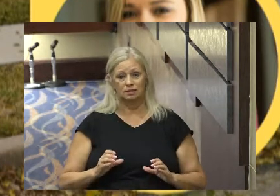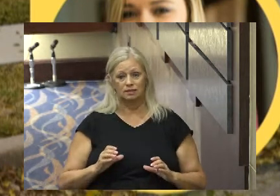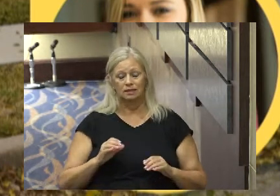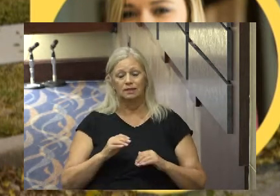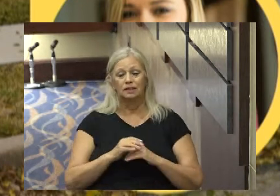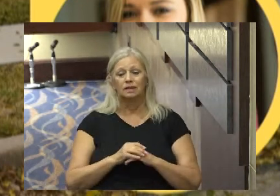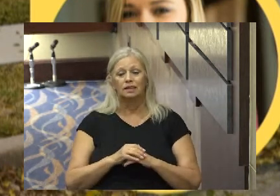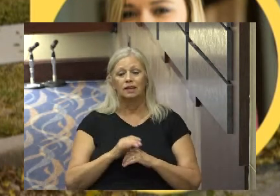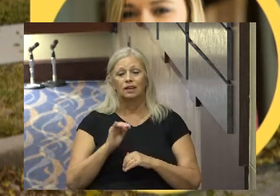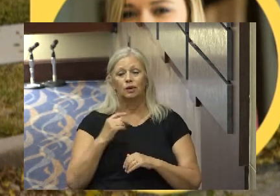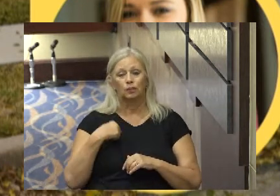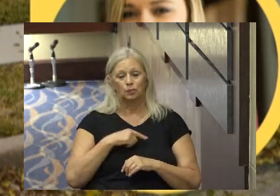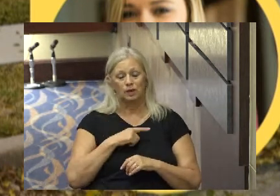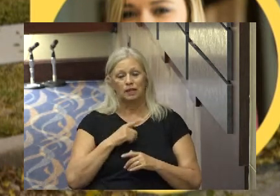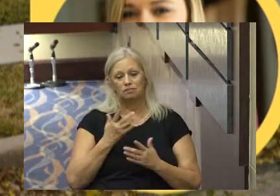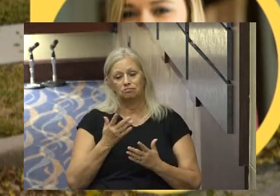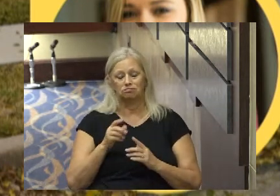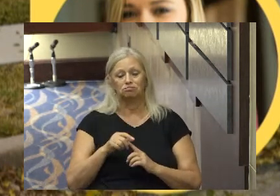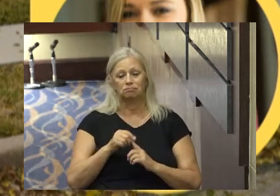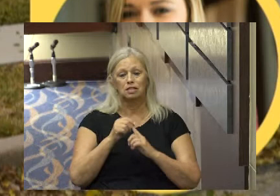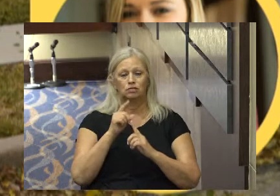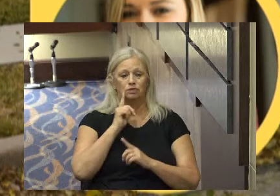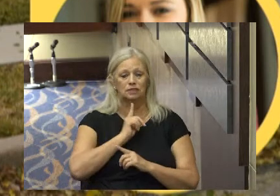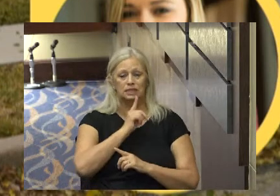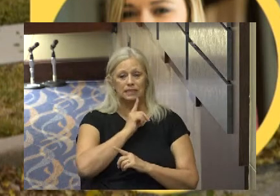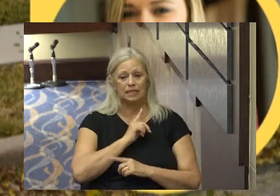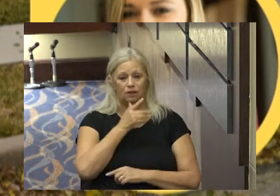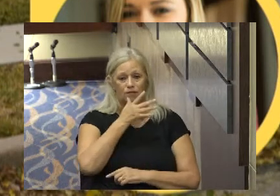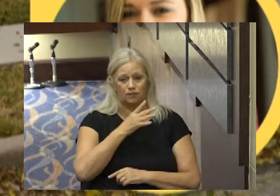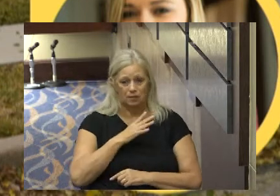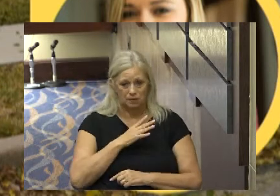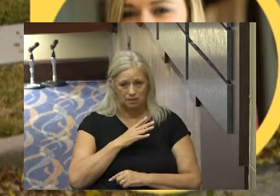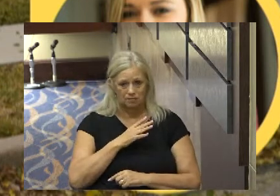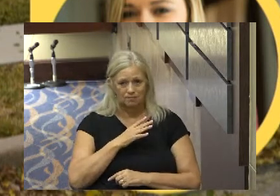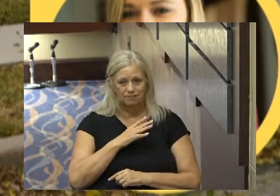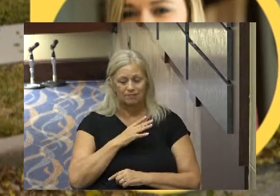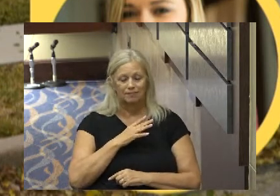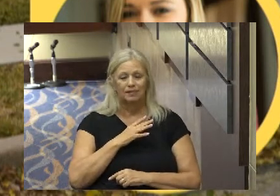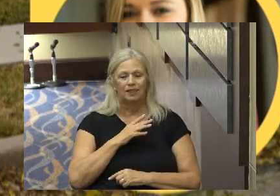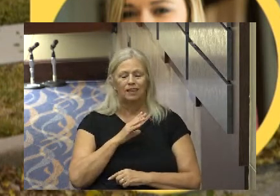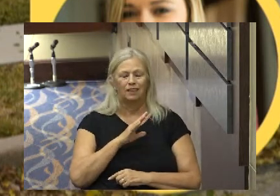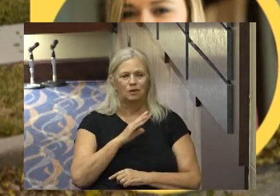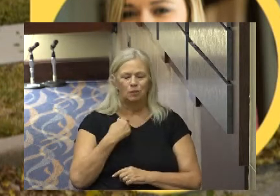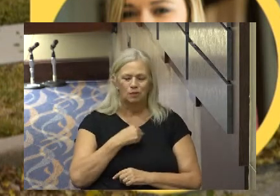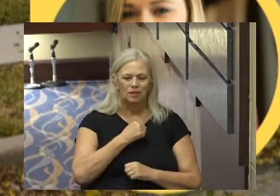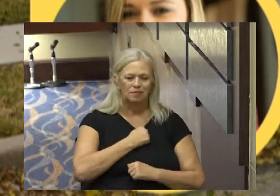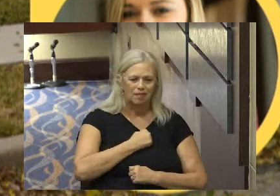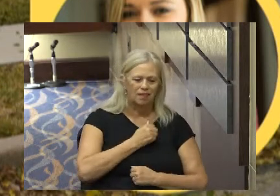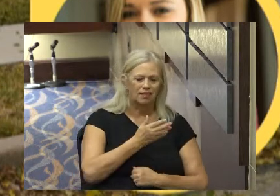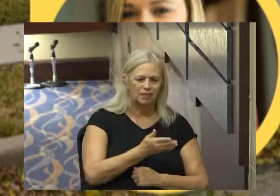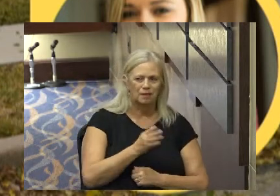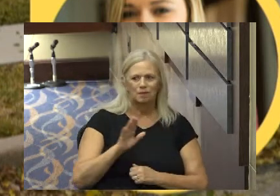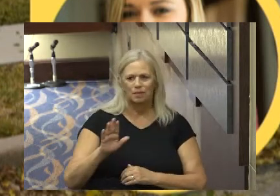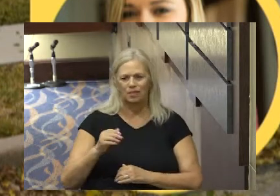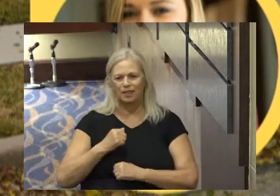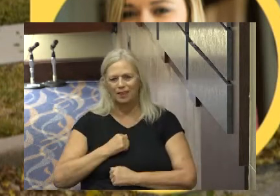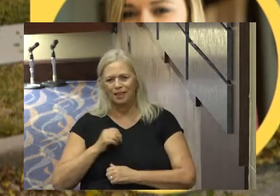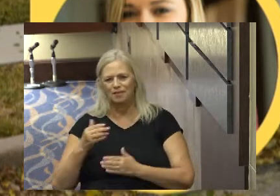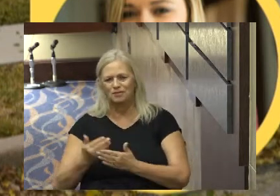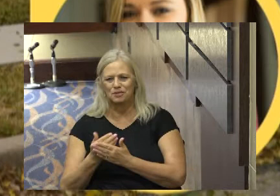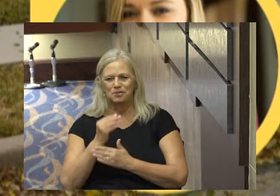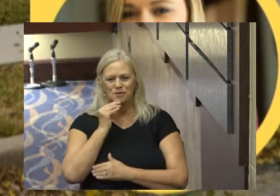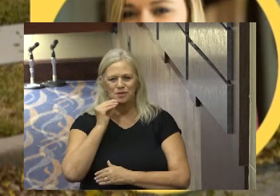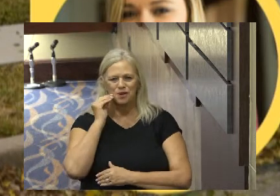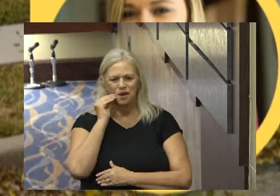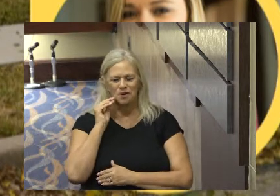in single females. We love them. And you can tell they love their new home and are all enjoying